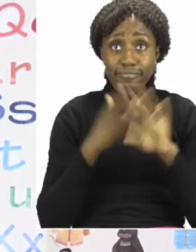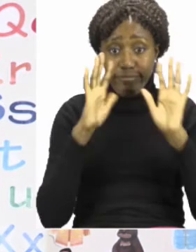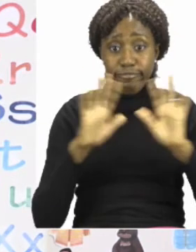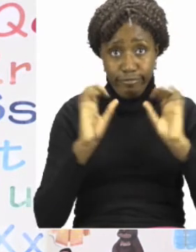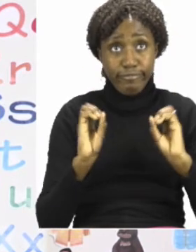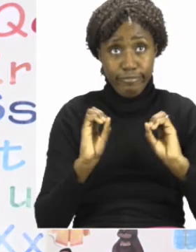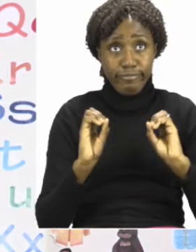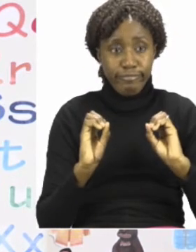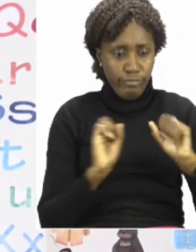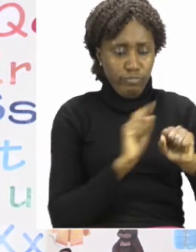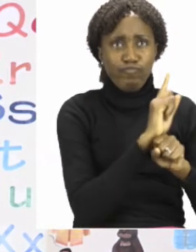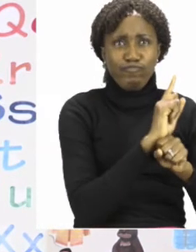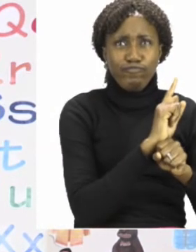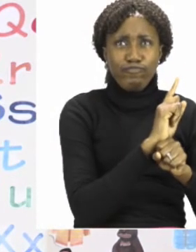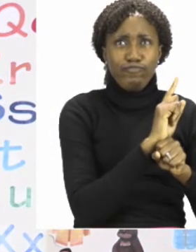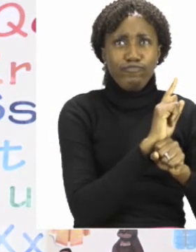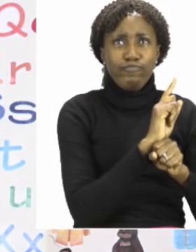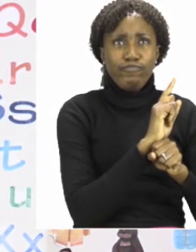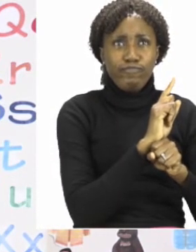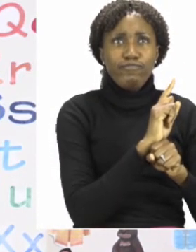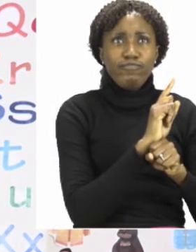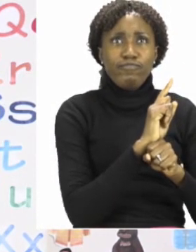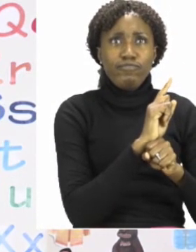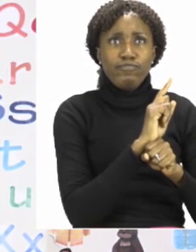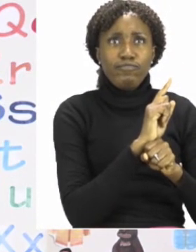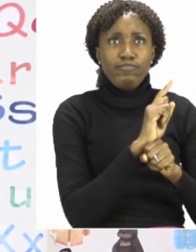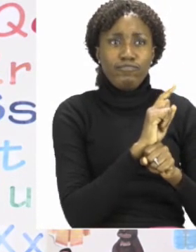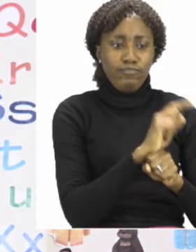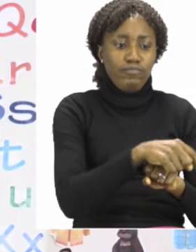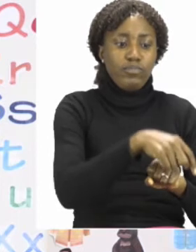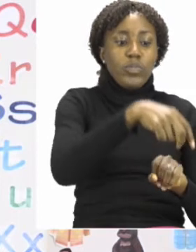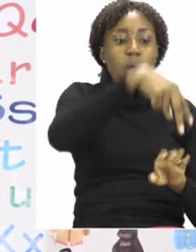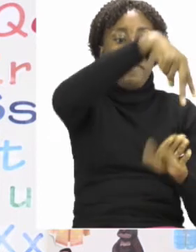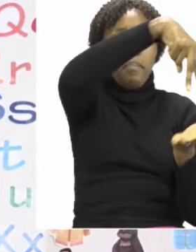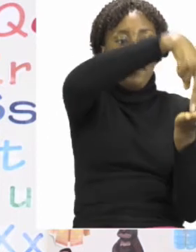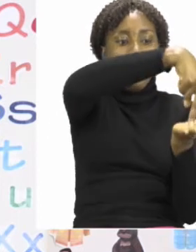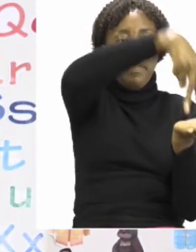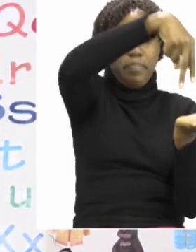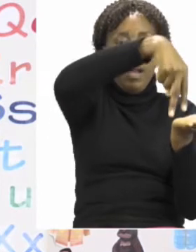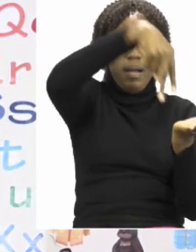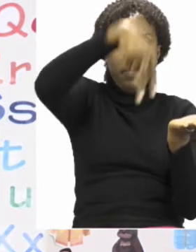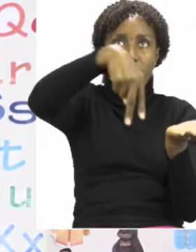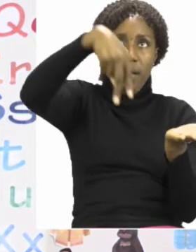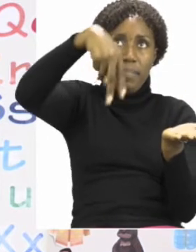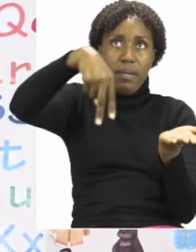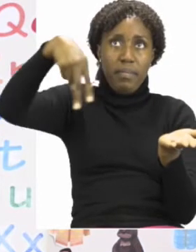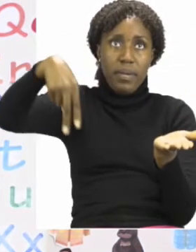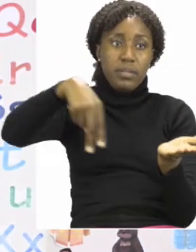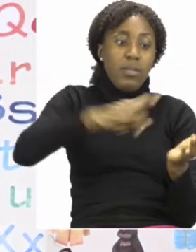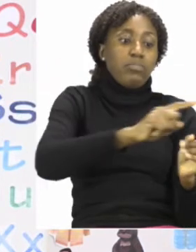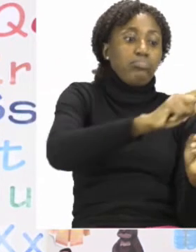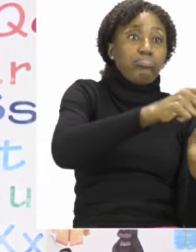would start with the first one, meaning the one who is standing in line, number 1. And in this case,